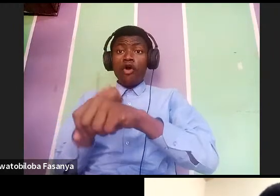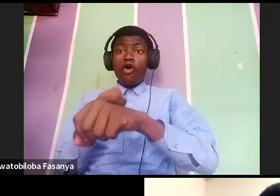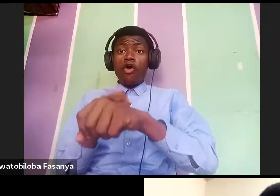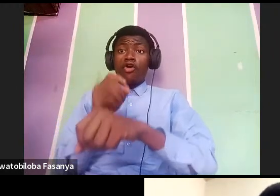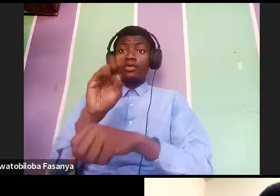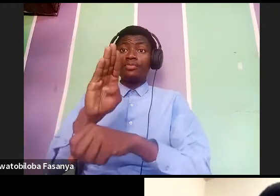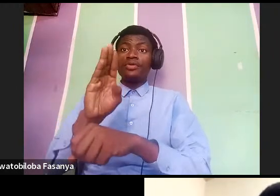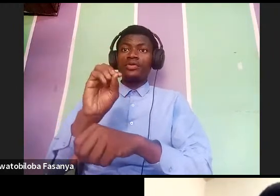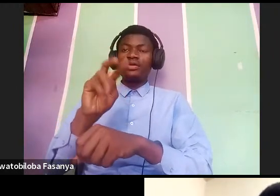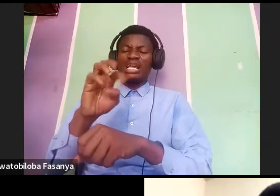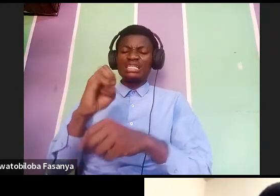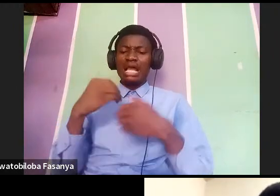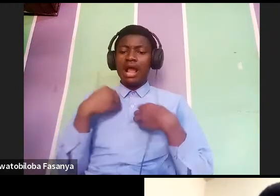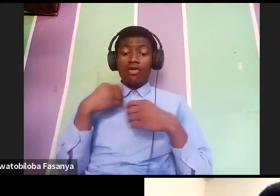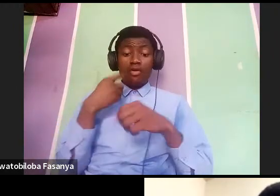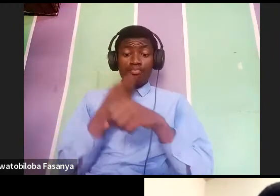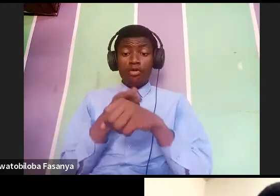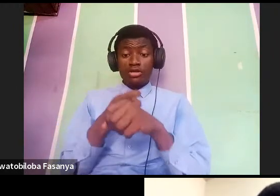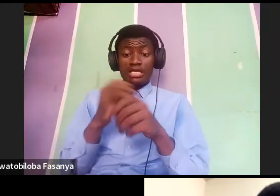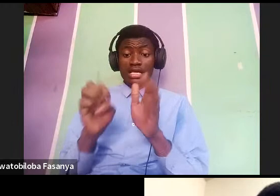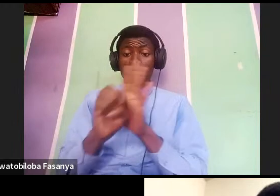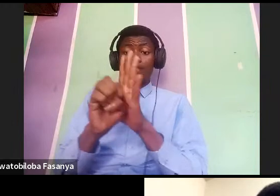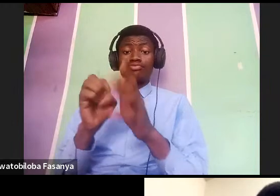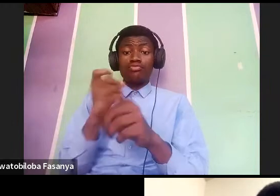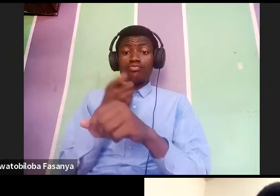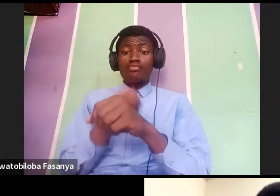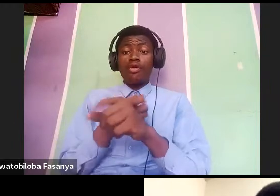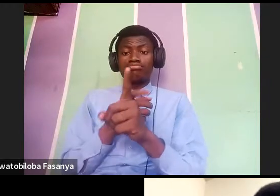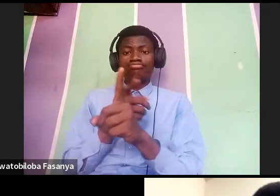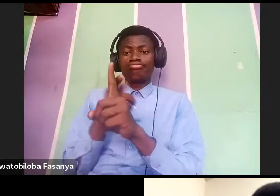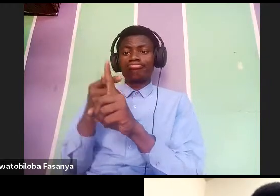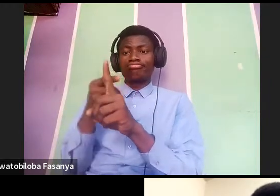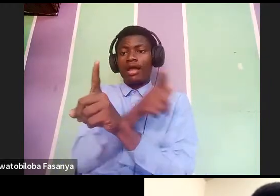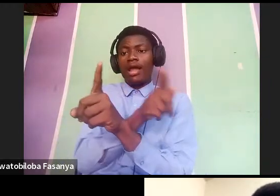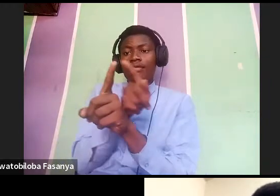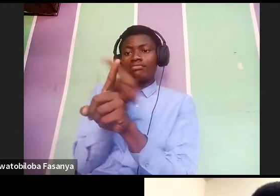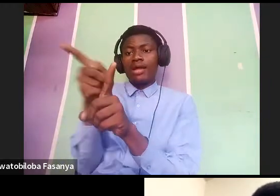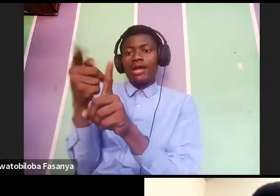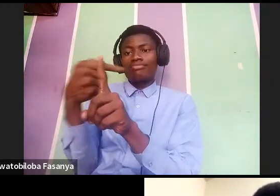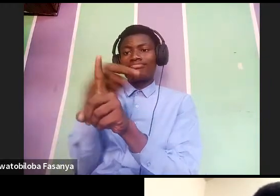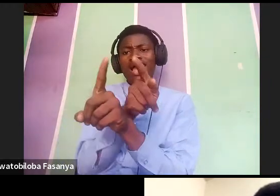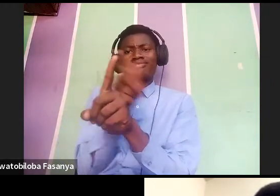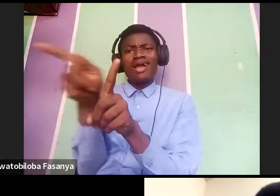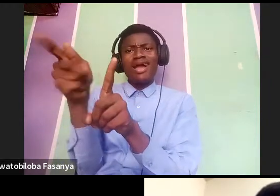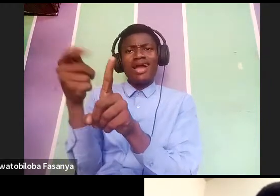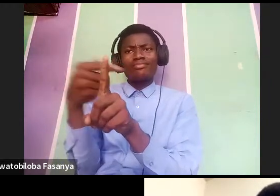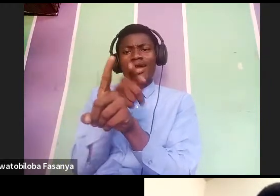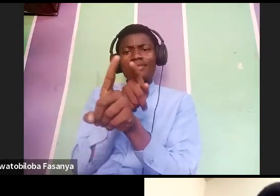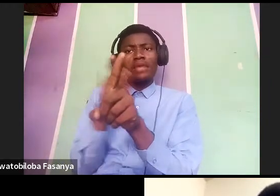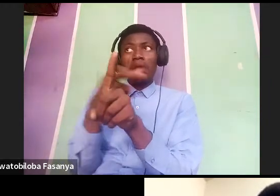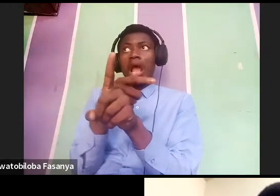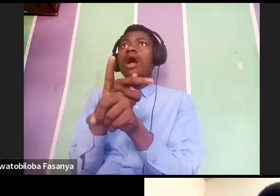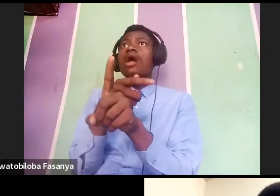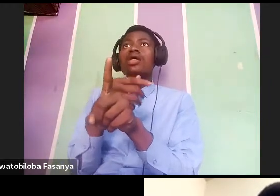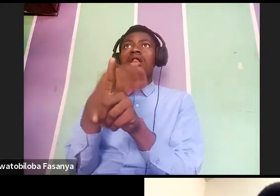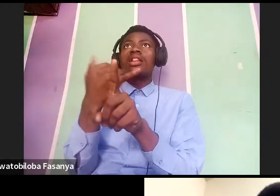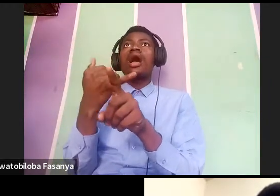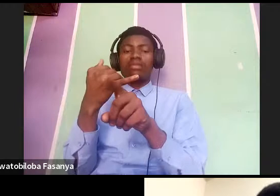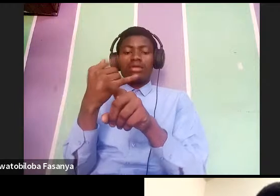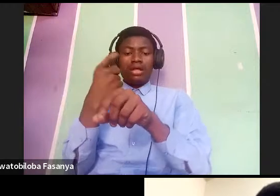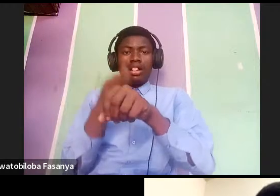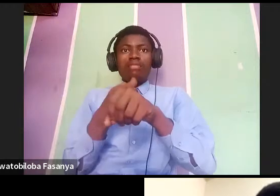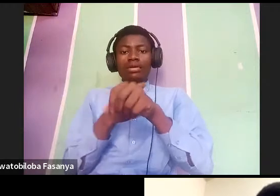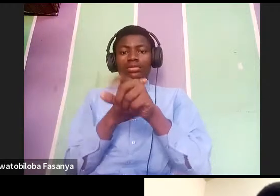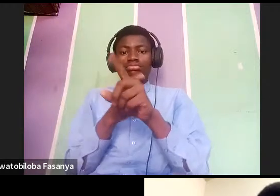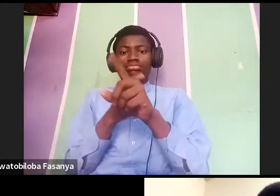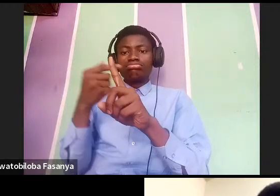along the way, probably a lot of people don't even have it there. They just because they are feeling that pain that's what have been caused by the injury, probably